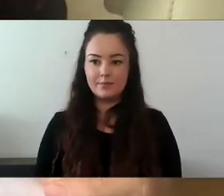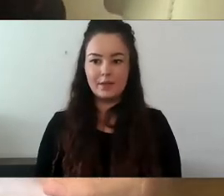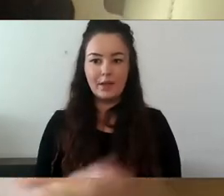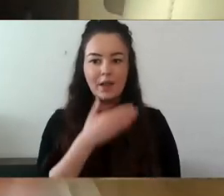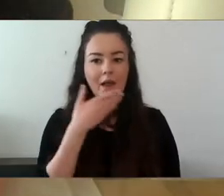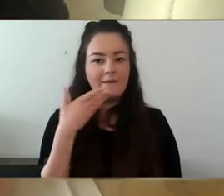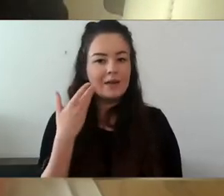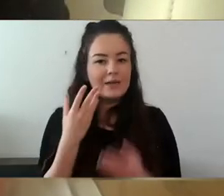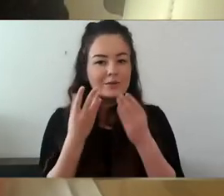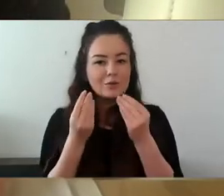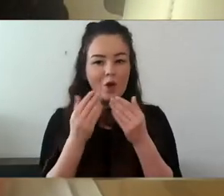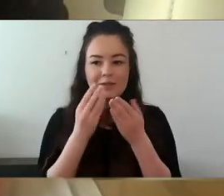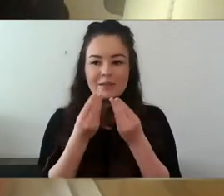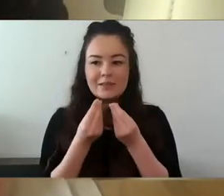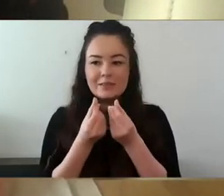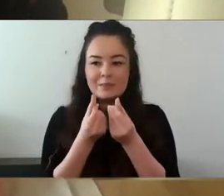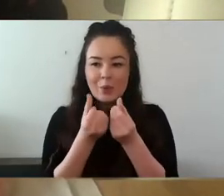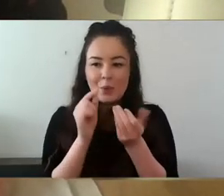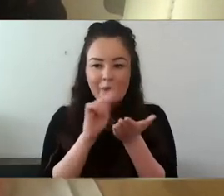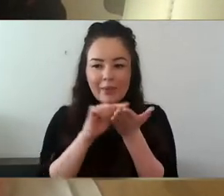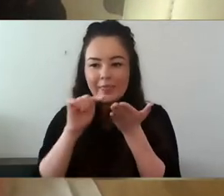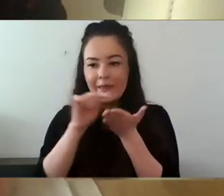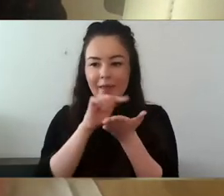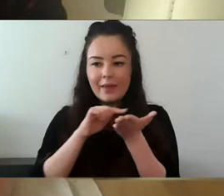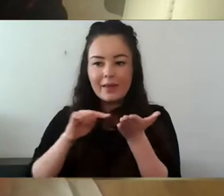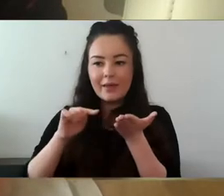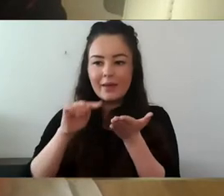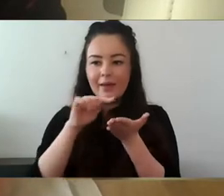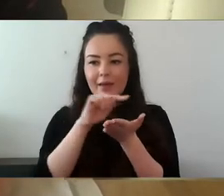the lovely, soft, smooth